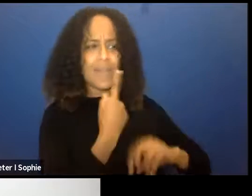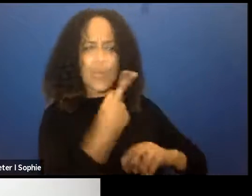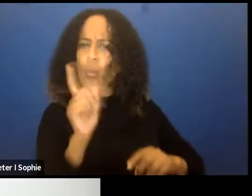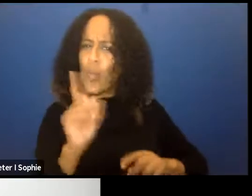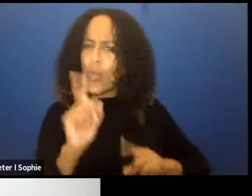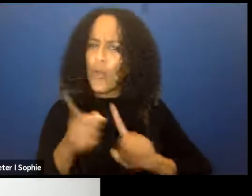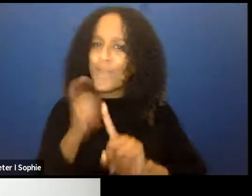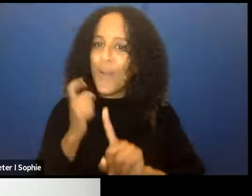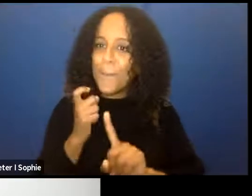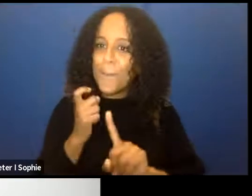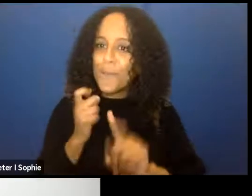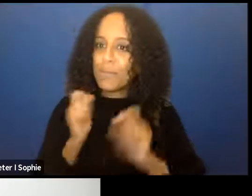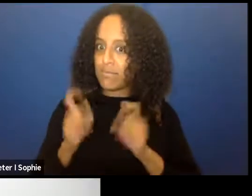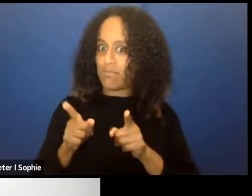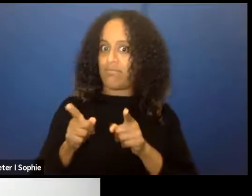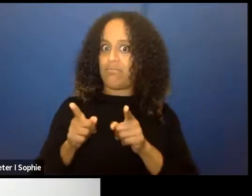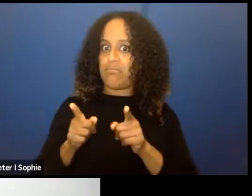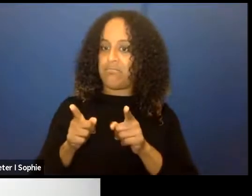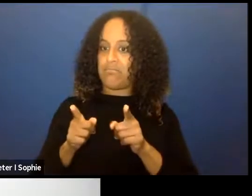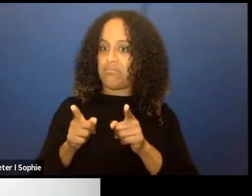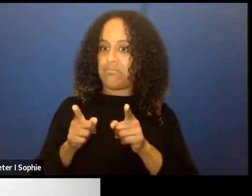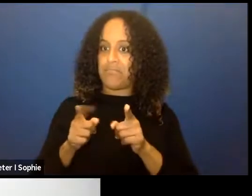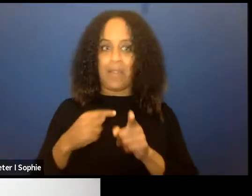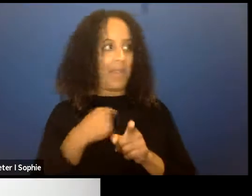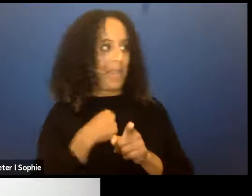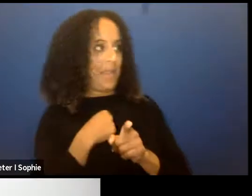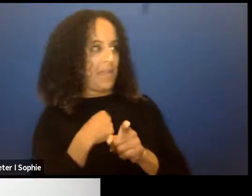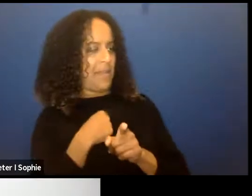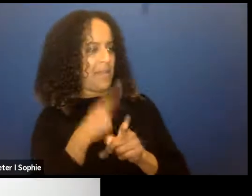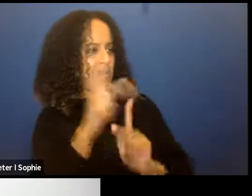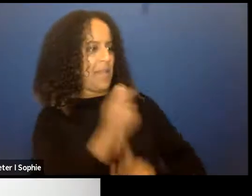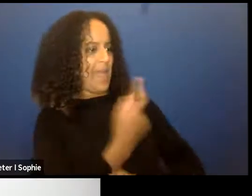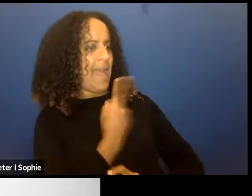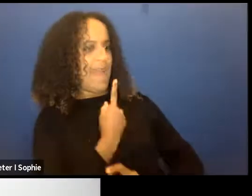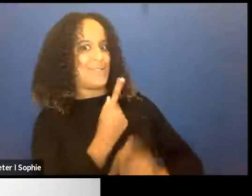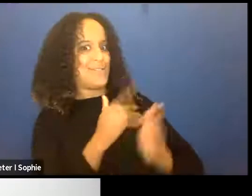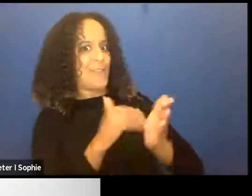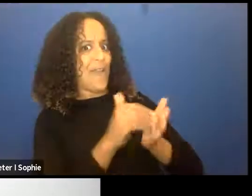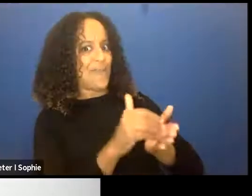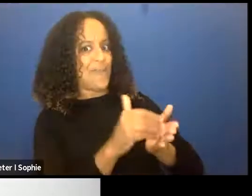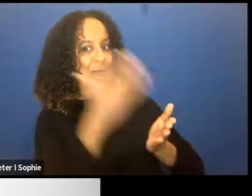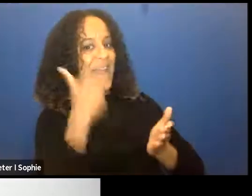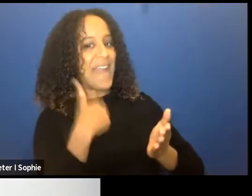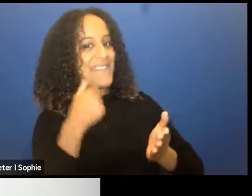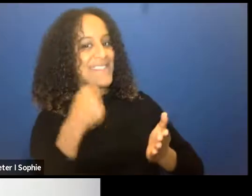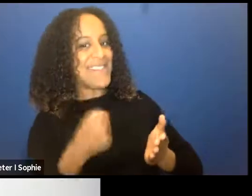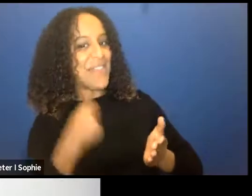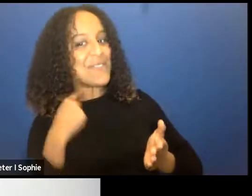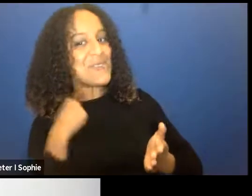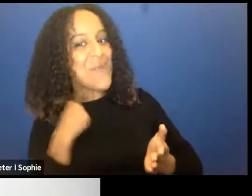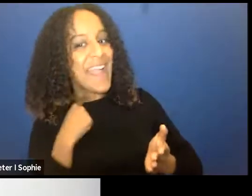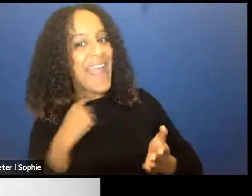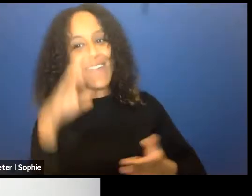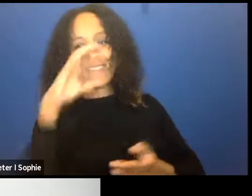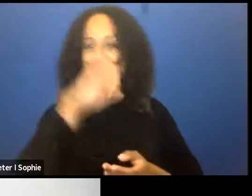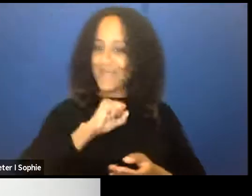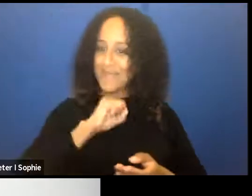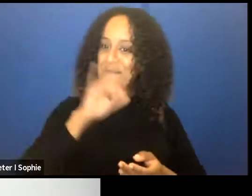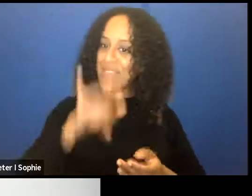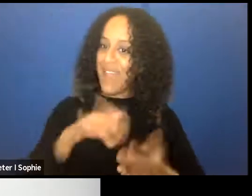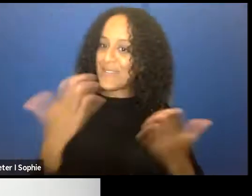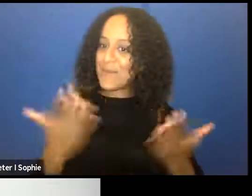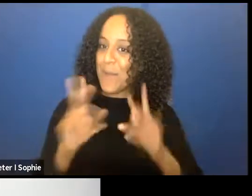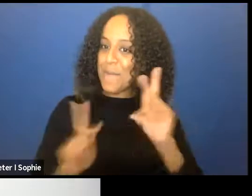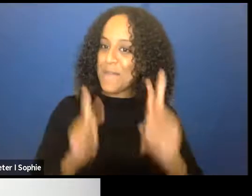from?" And I get asked that question because I do have a Southern twang, and I just kind of assume that's what he was getting